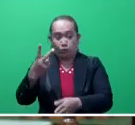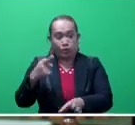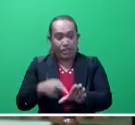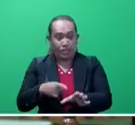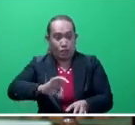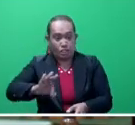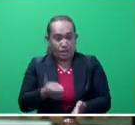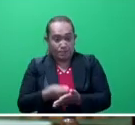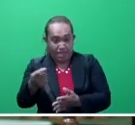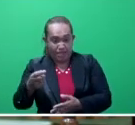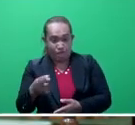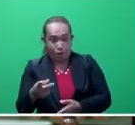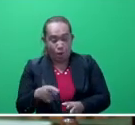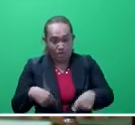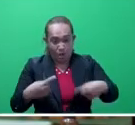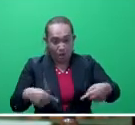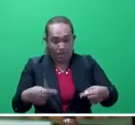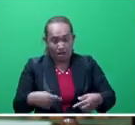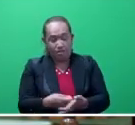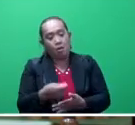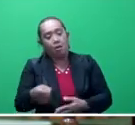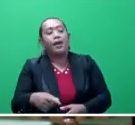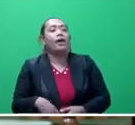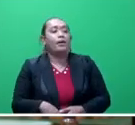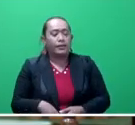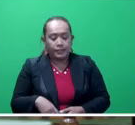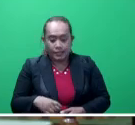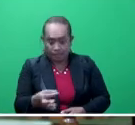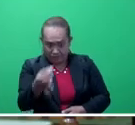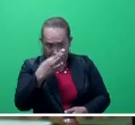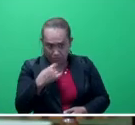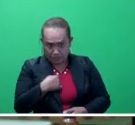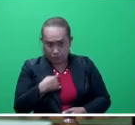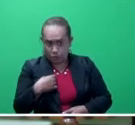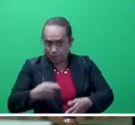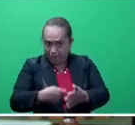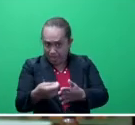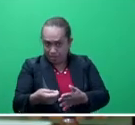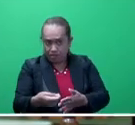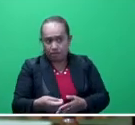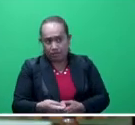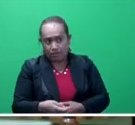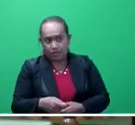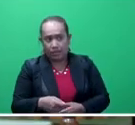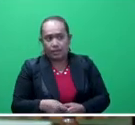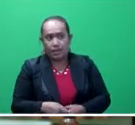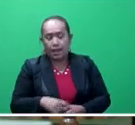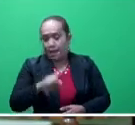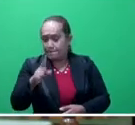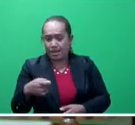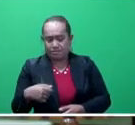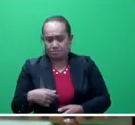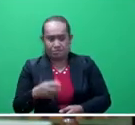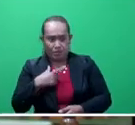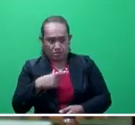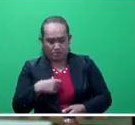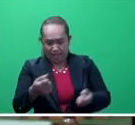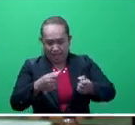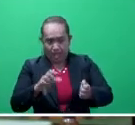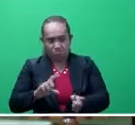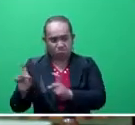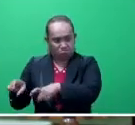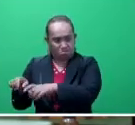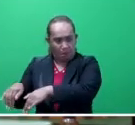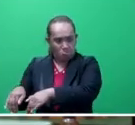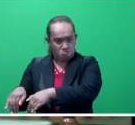vehicle, LTA under the current law will require me to pay the wheel tax and other levies even though the vehicle has been off the road. So we are amending the